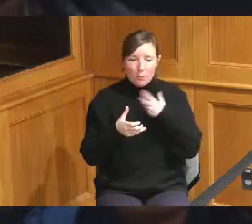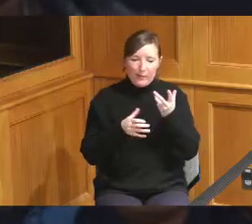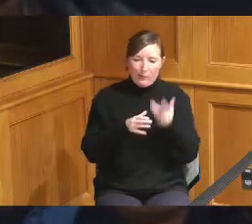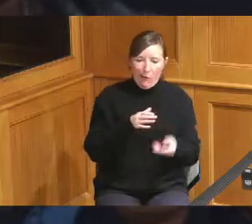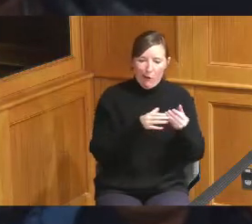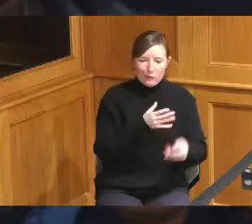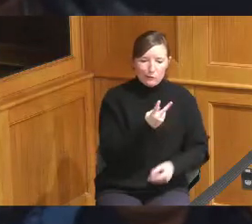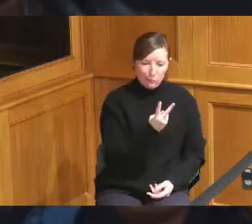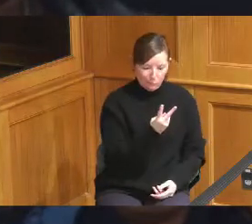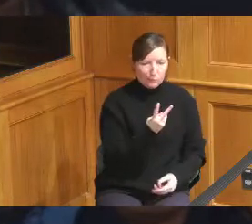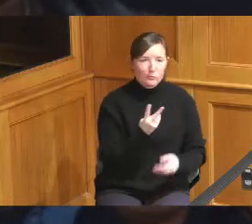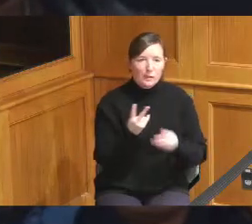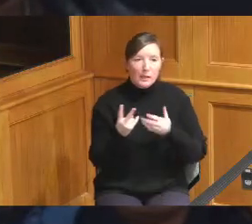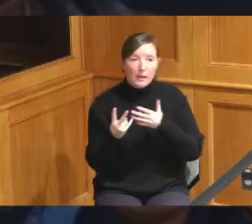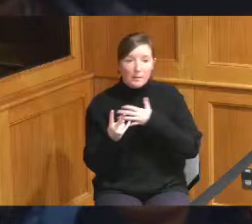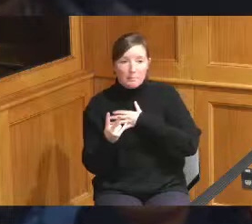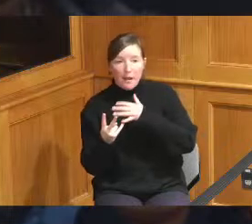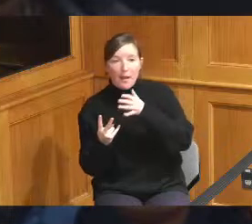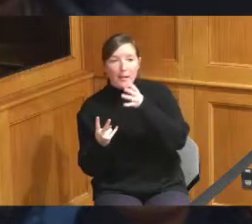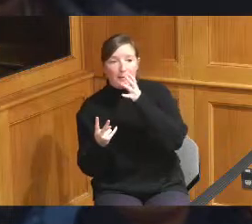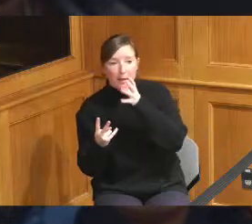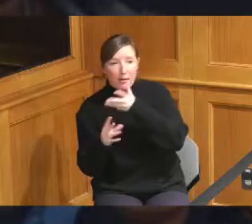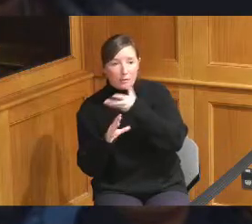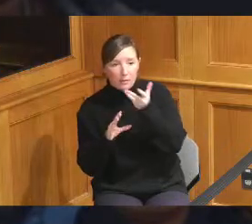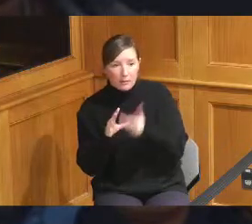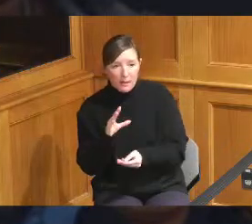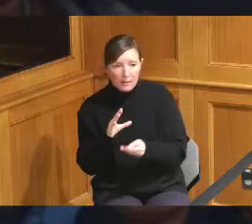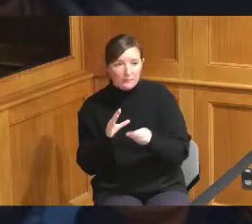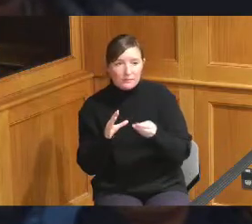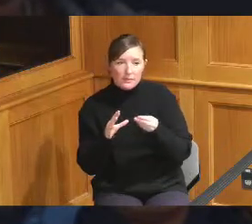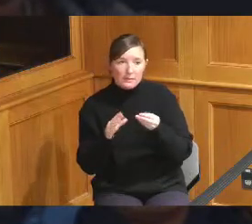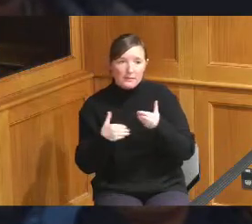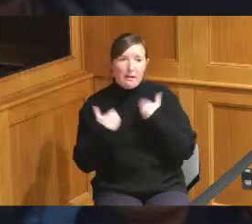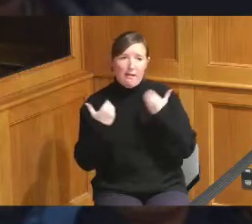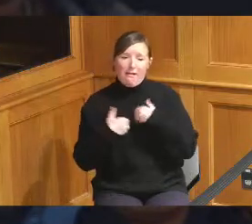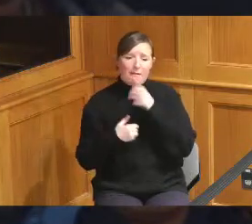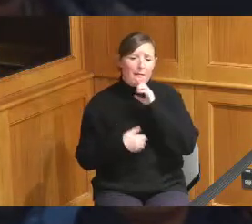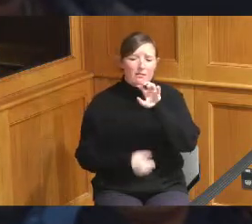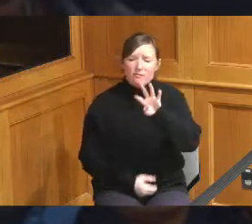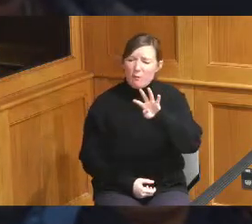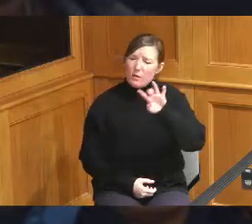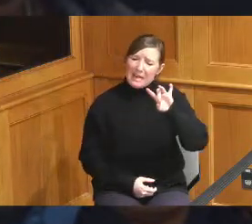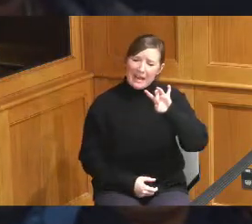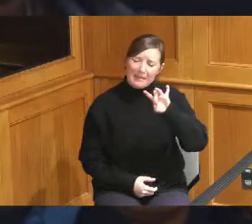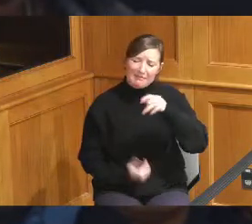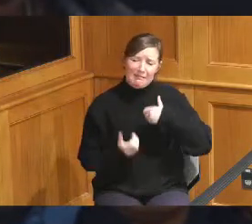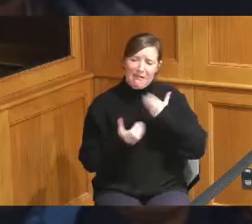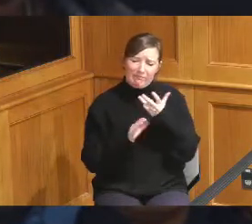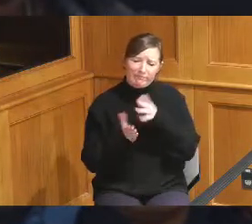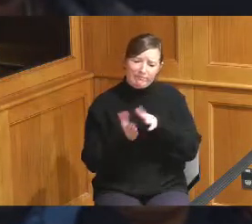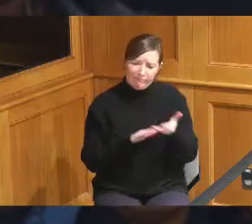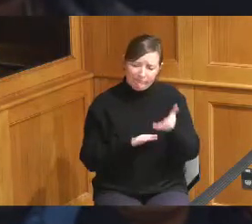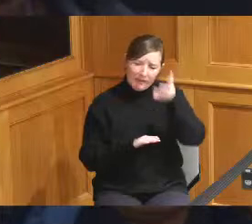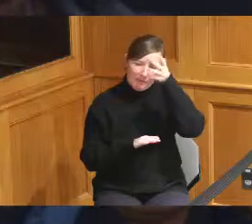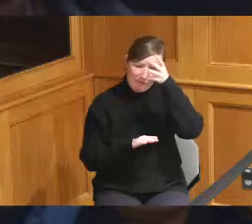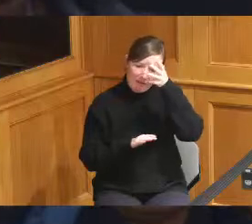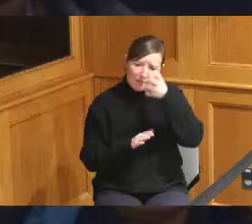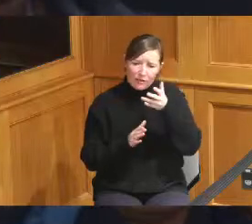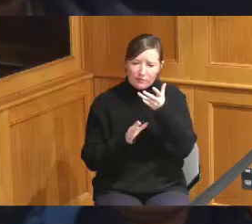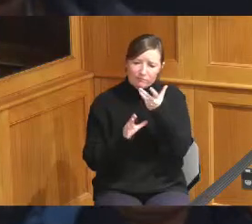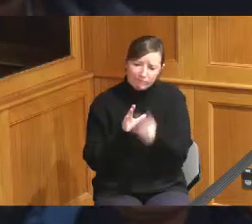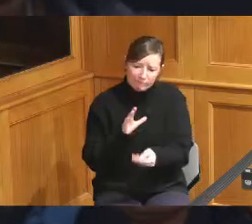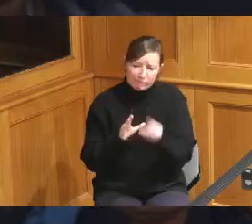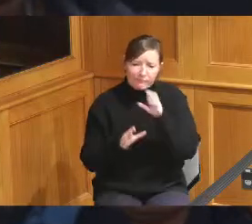My mother left us at a very young age of 48, and my father left us at